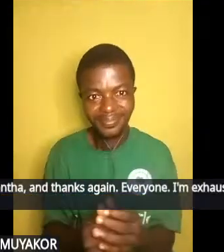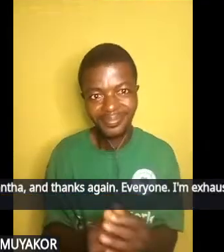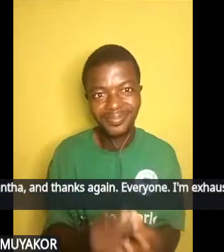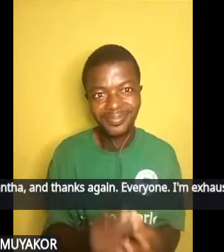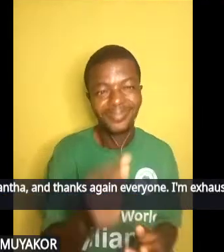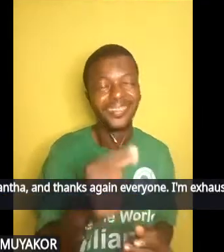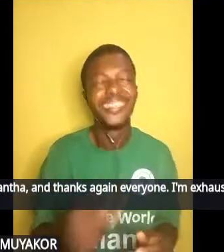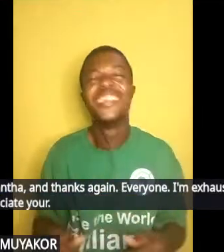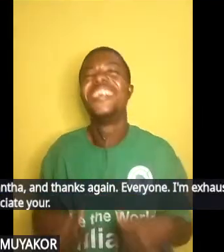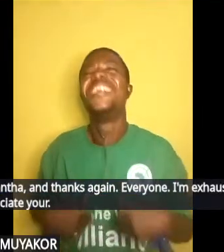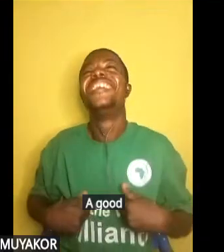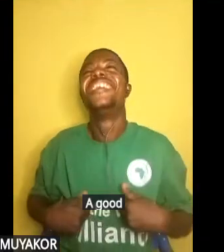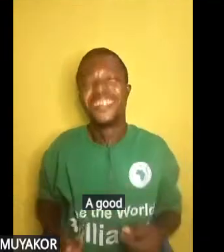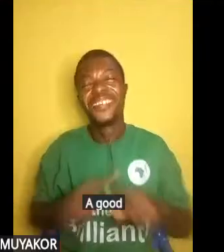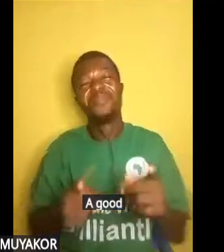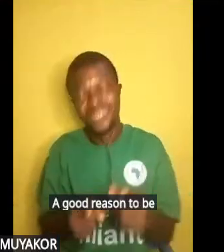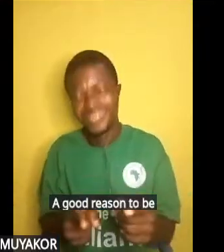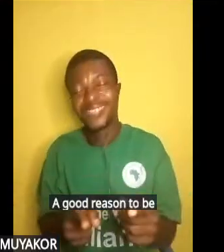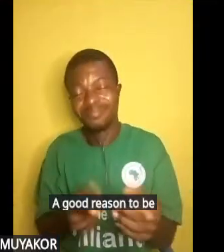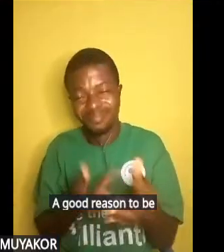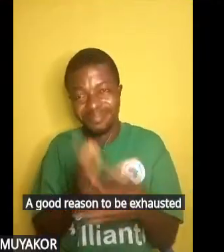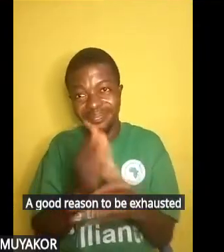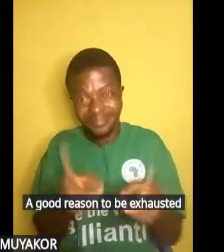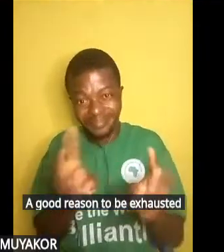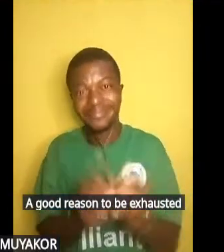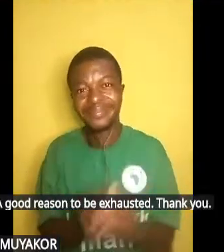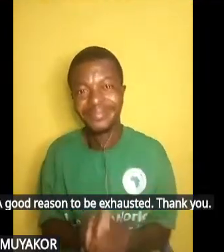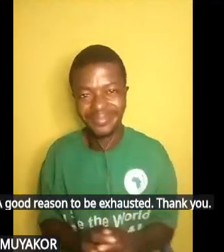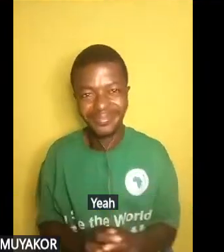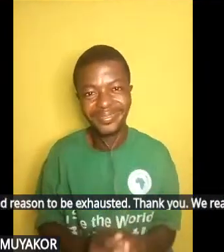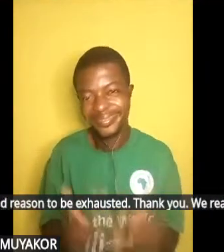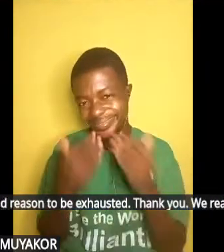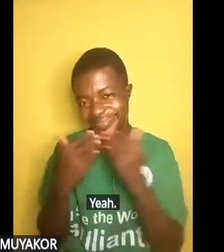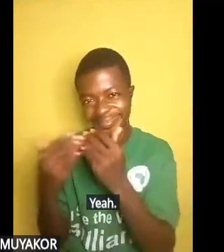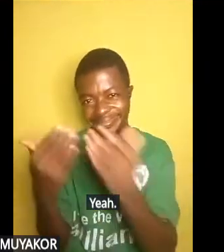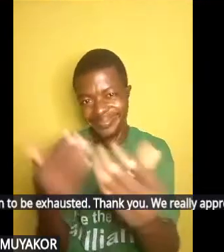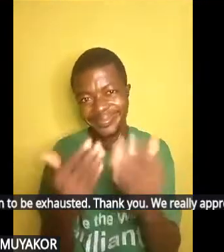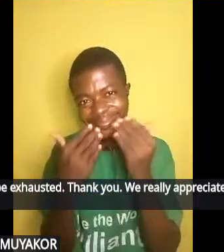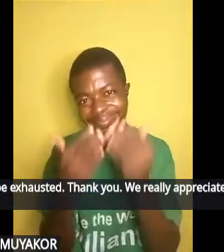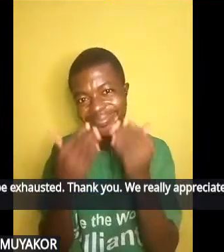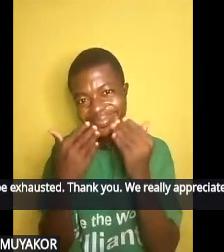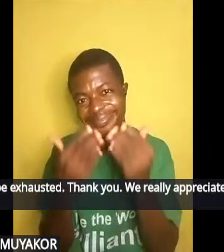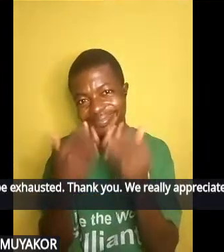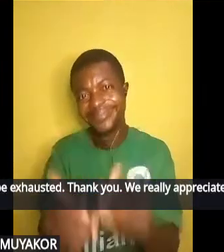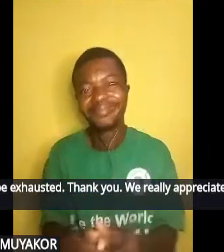appreciate you all. A good reason to be exhausted. Thank you. Yeah. We really appreciate you. We really do.